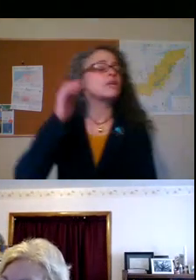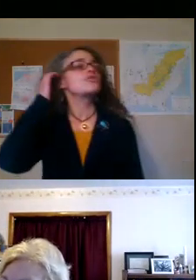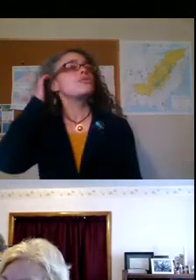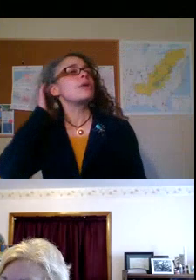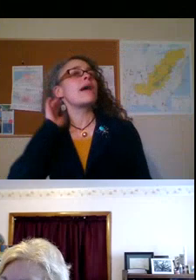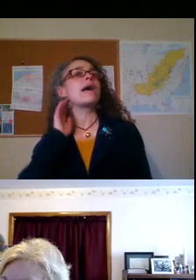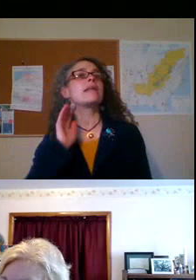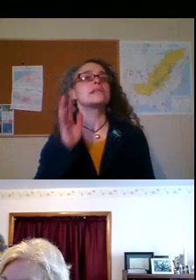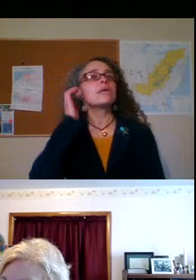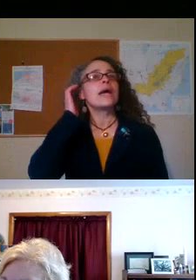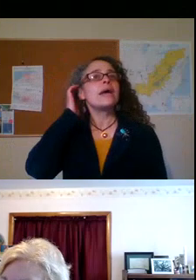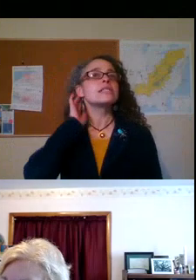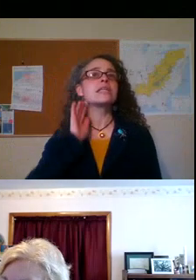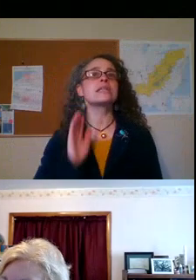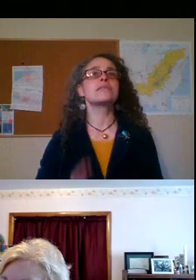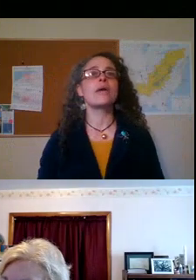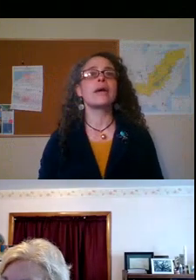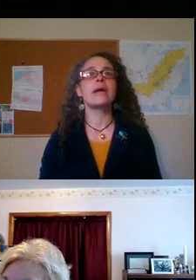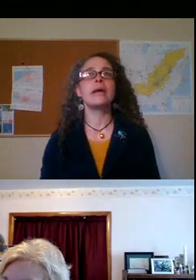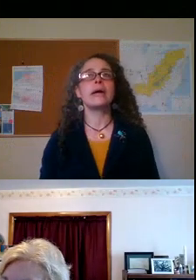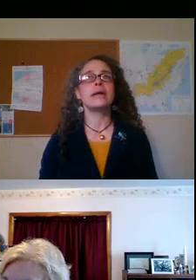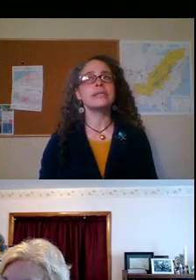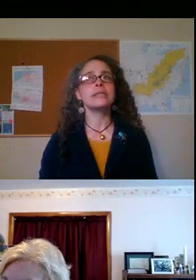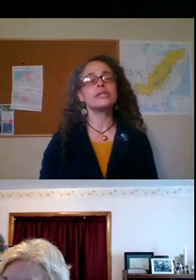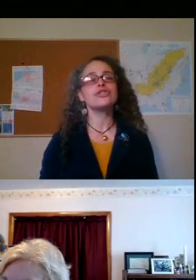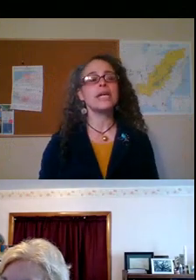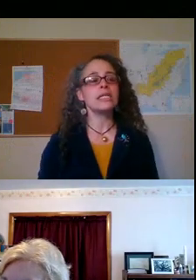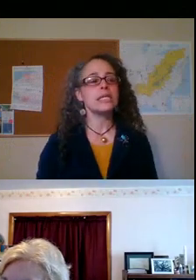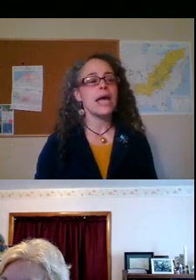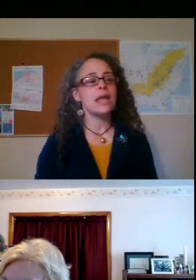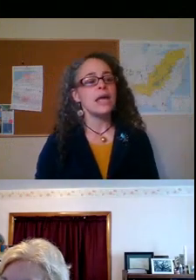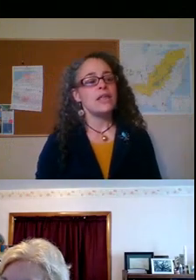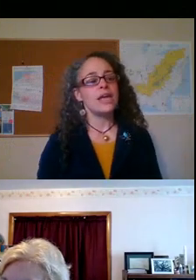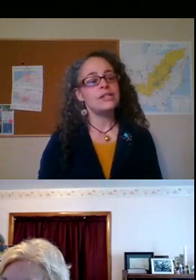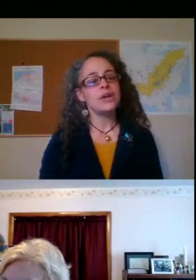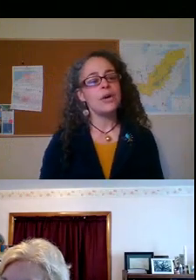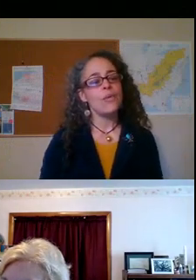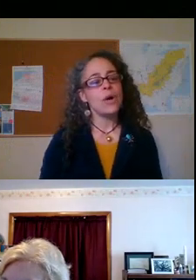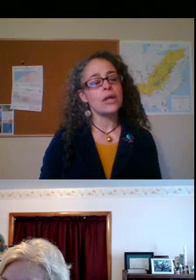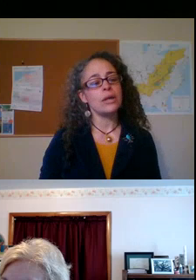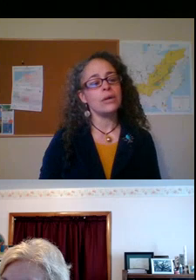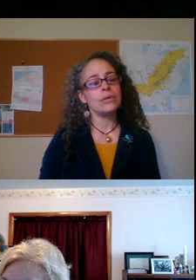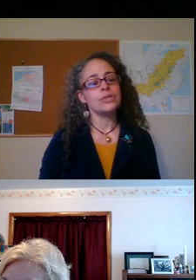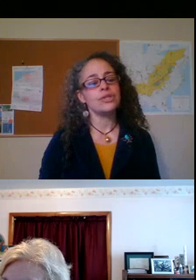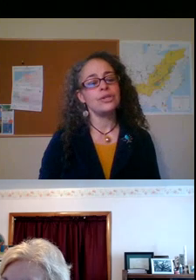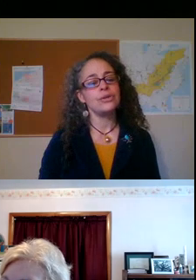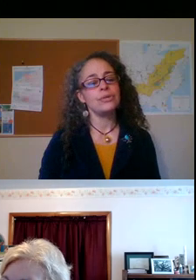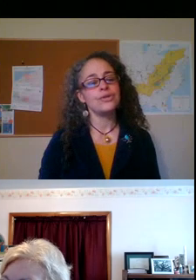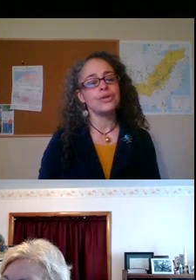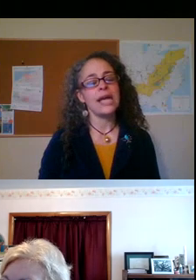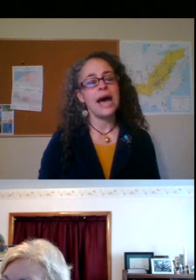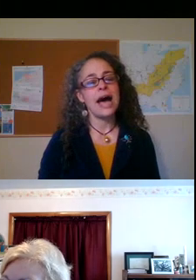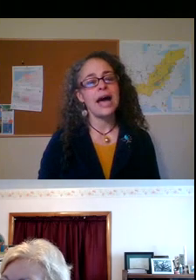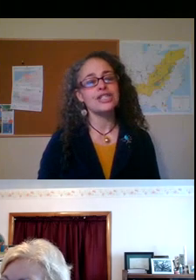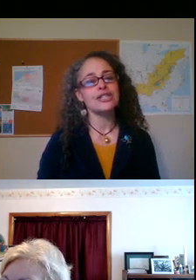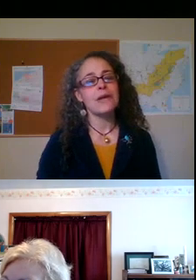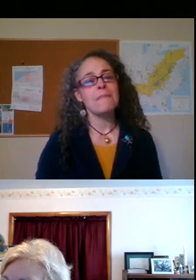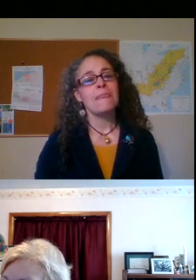have to make sure that, so ARC is very, I guess, kind of strict in that they don't want you to use